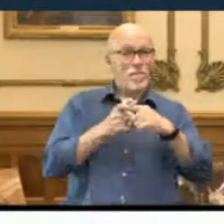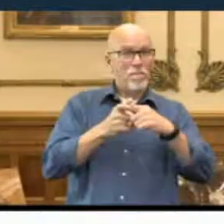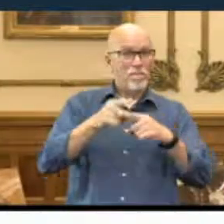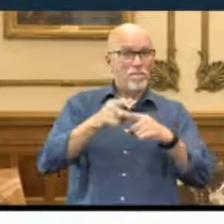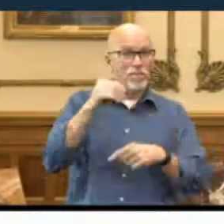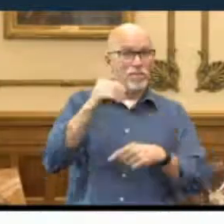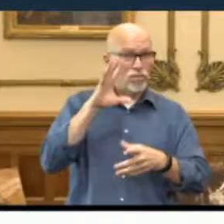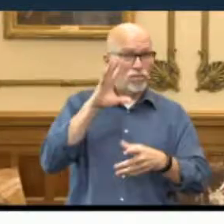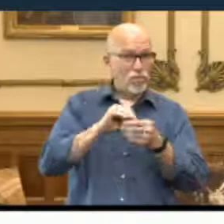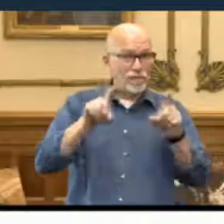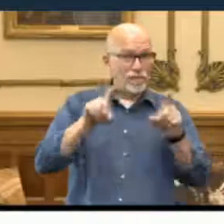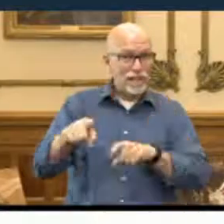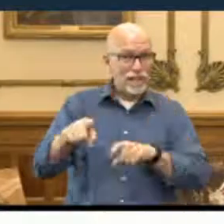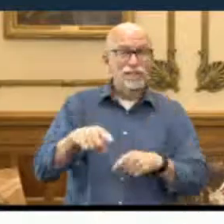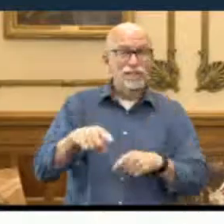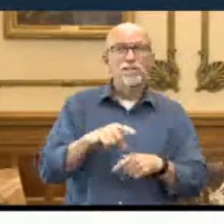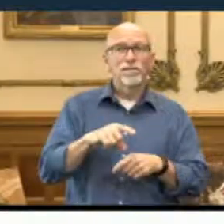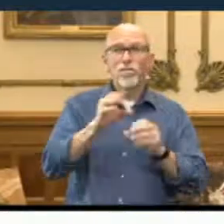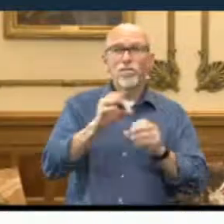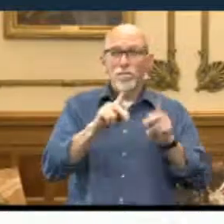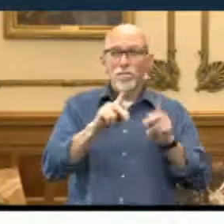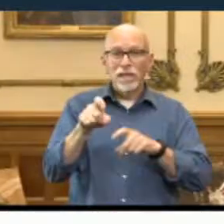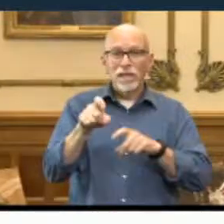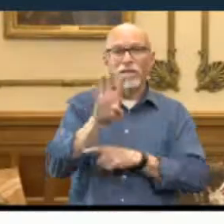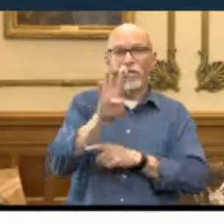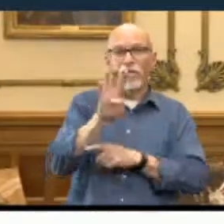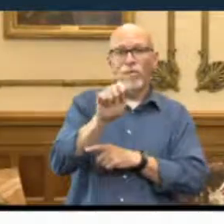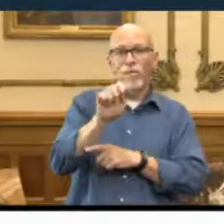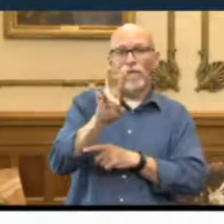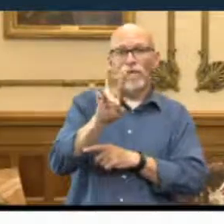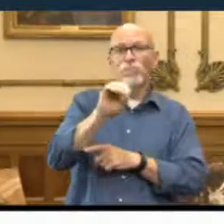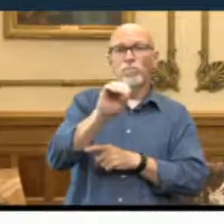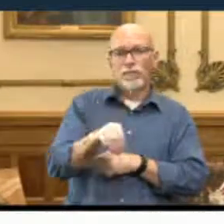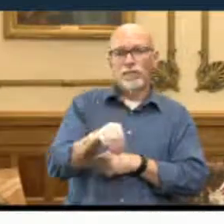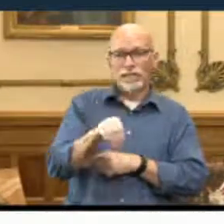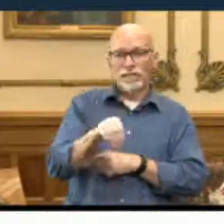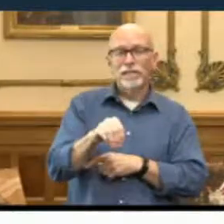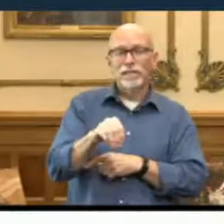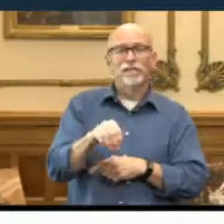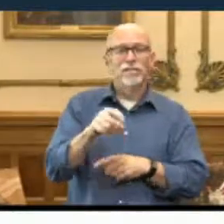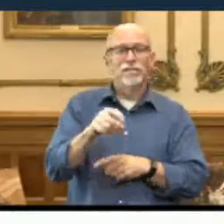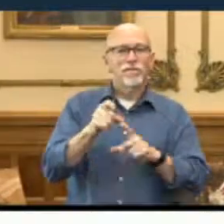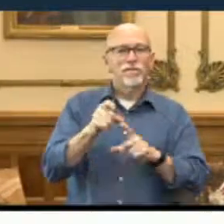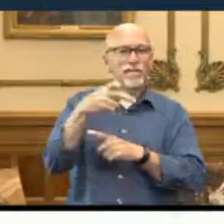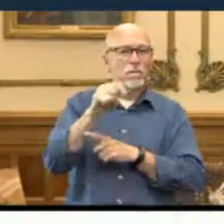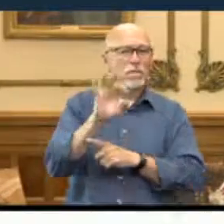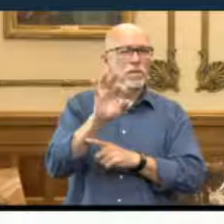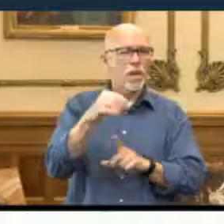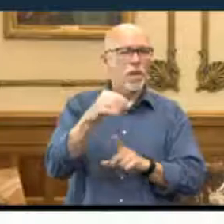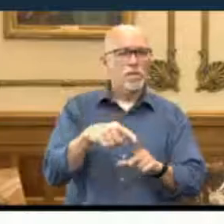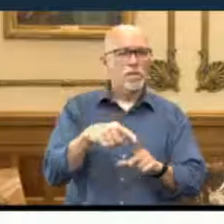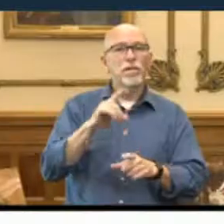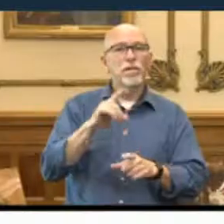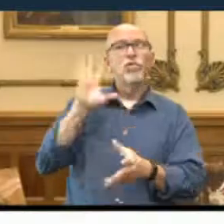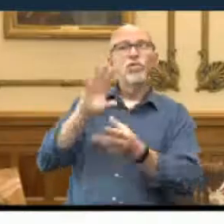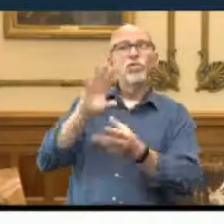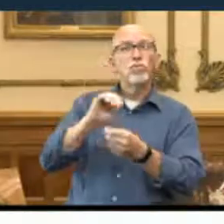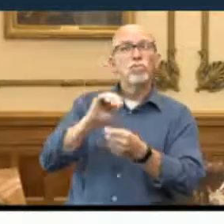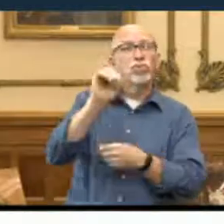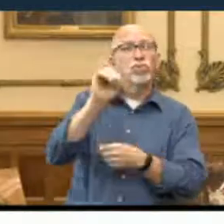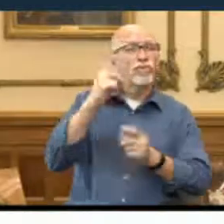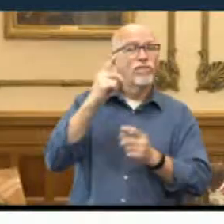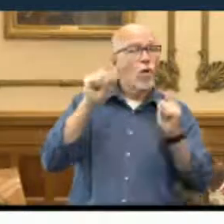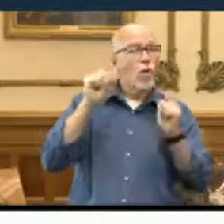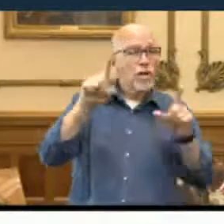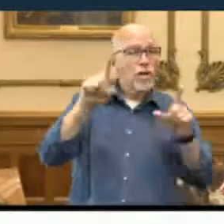total individuals tested was 4.7% as of September the 9th, while cumulative rate for all